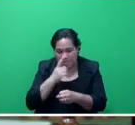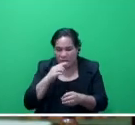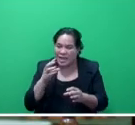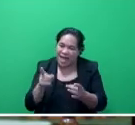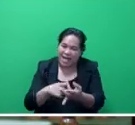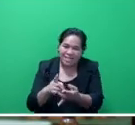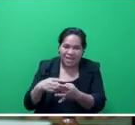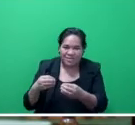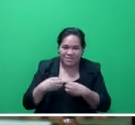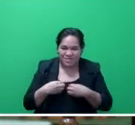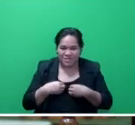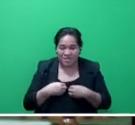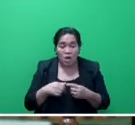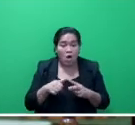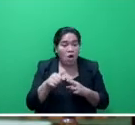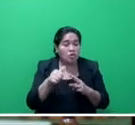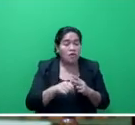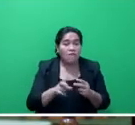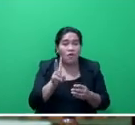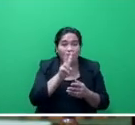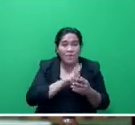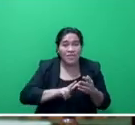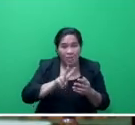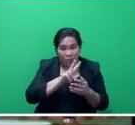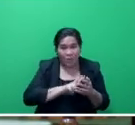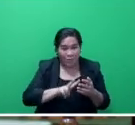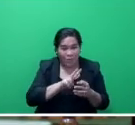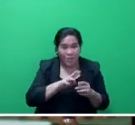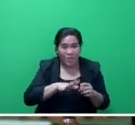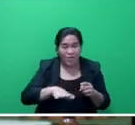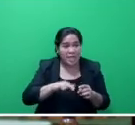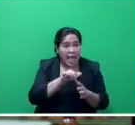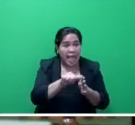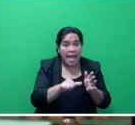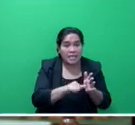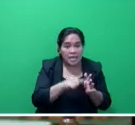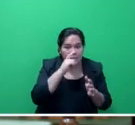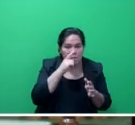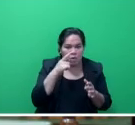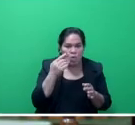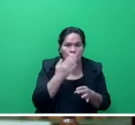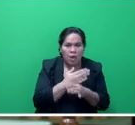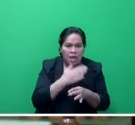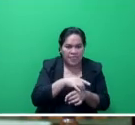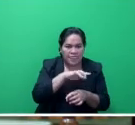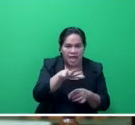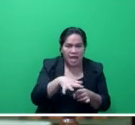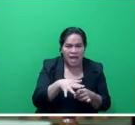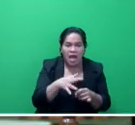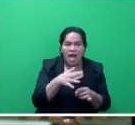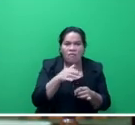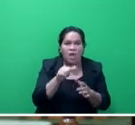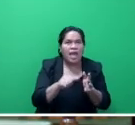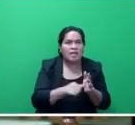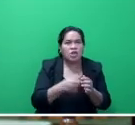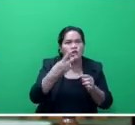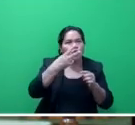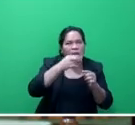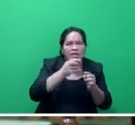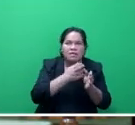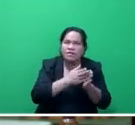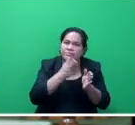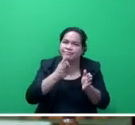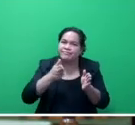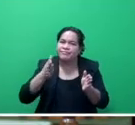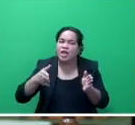in the BPO area. The age range of people who work in the centers are between the age of 20 and 35.